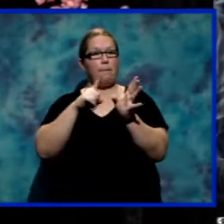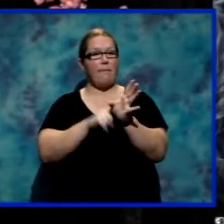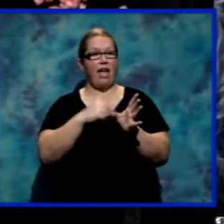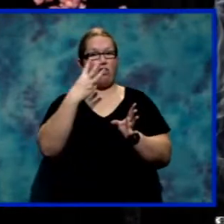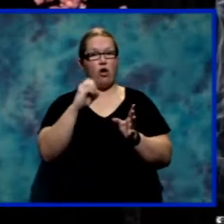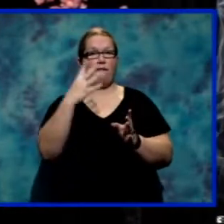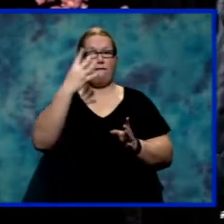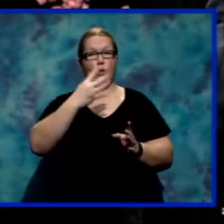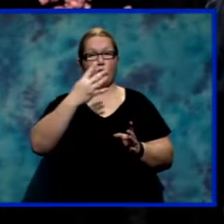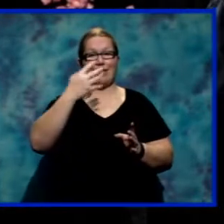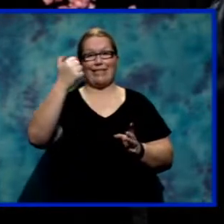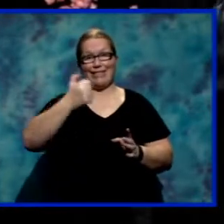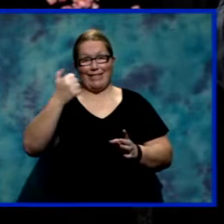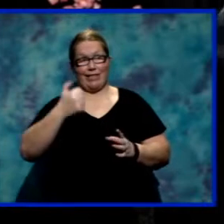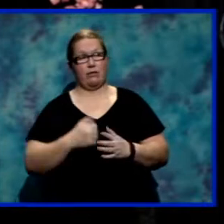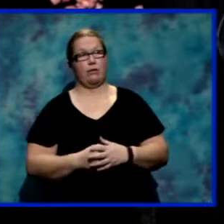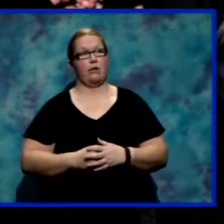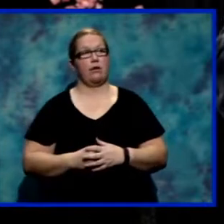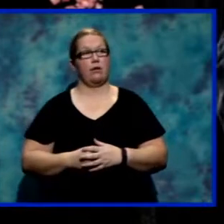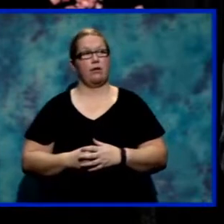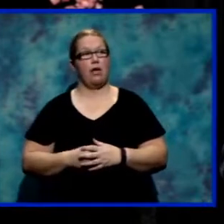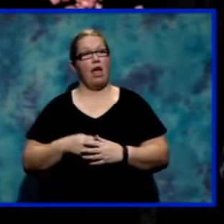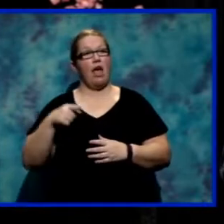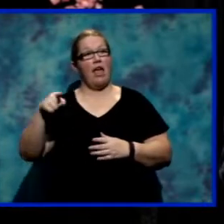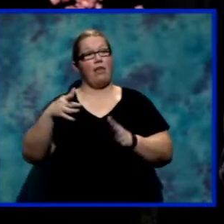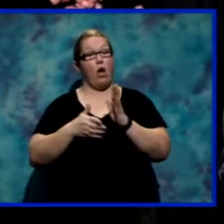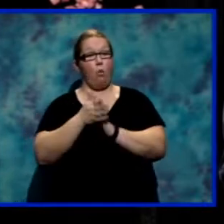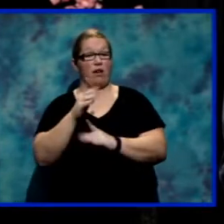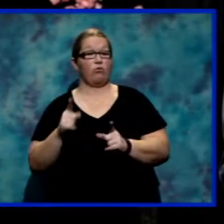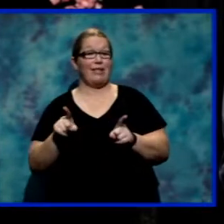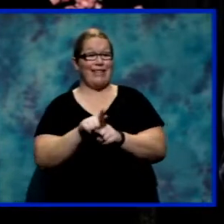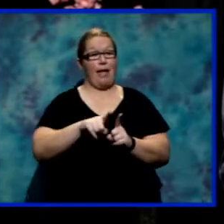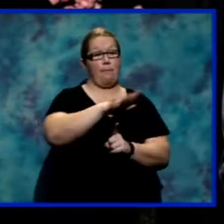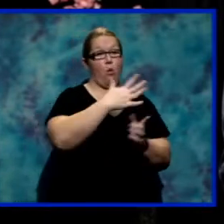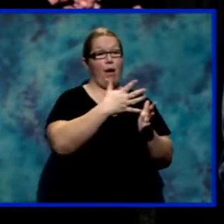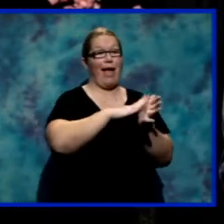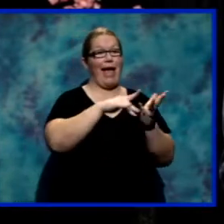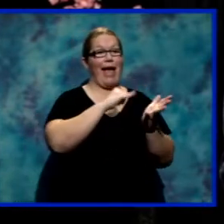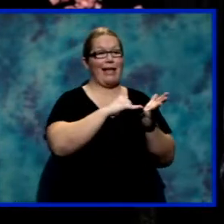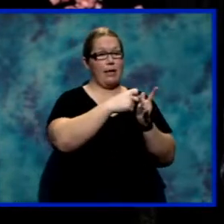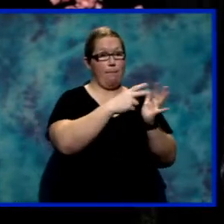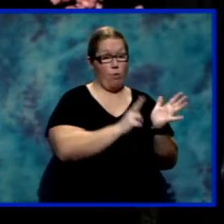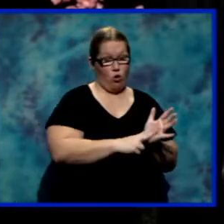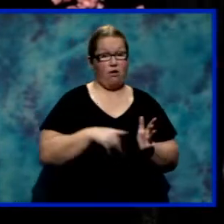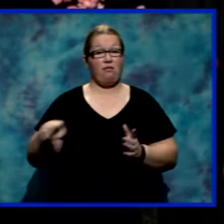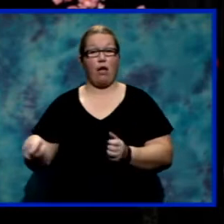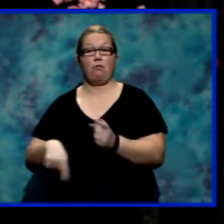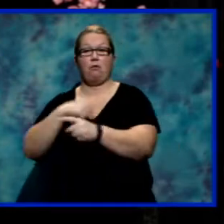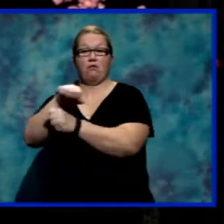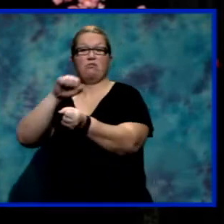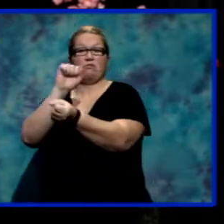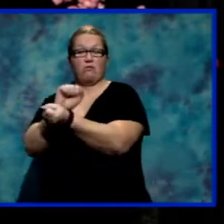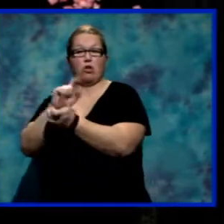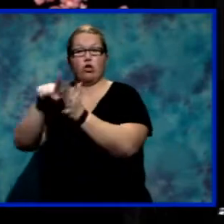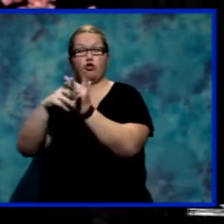1416, they marched him out into exactly the same square where they'd burned Huss. And they tied him to a stake. And they lit